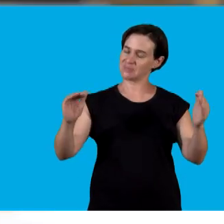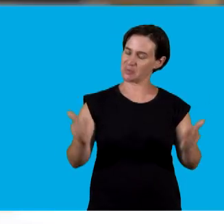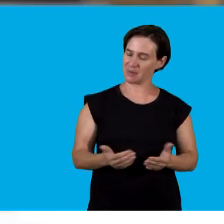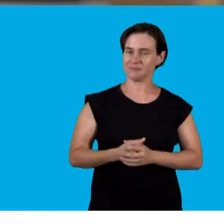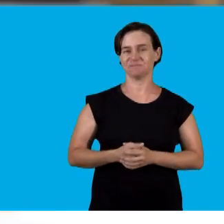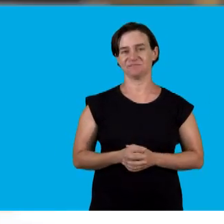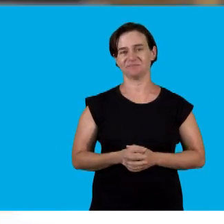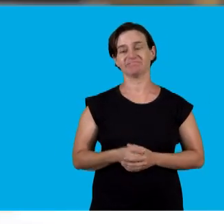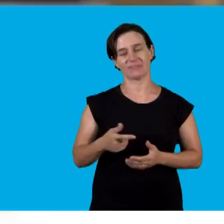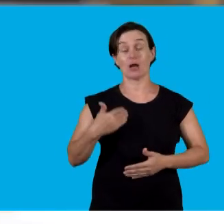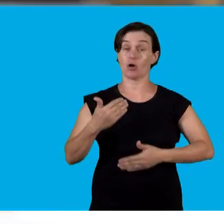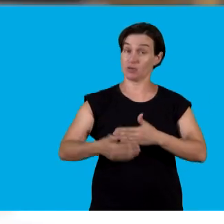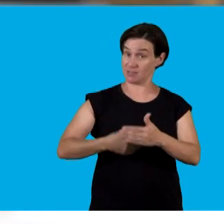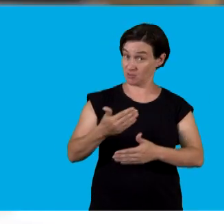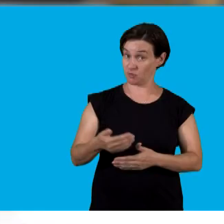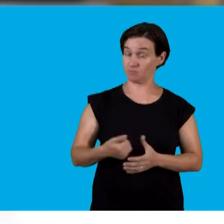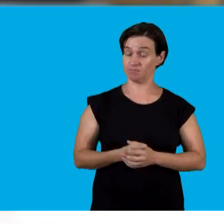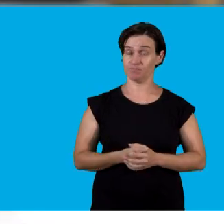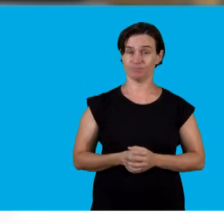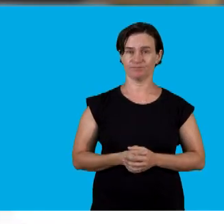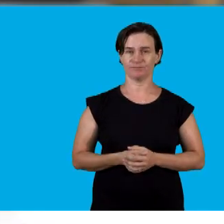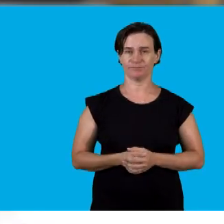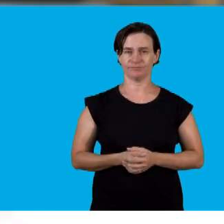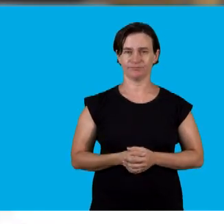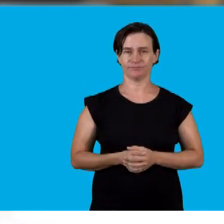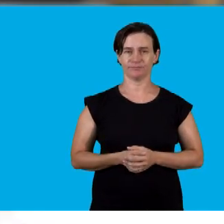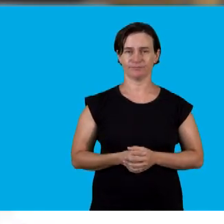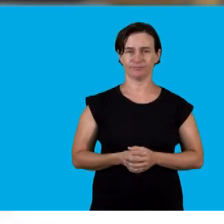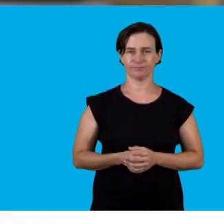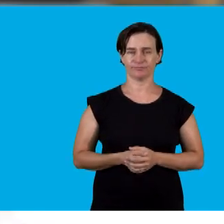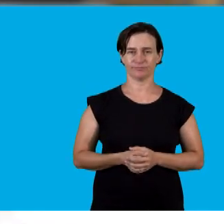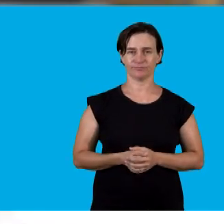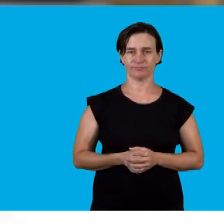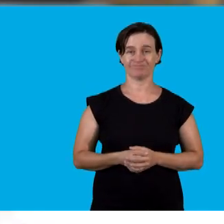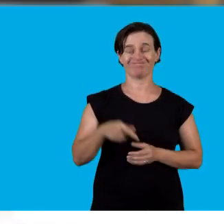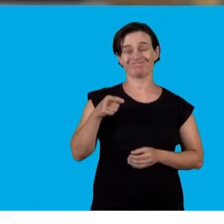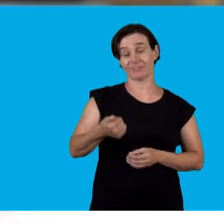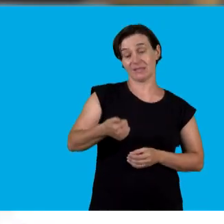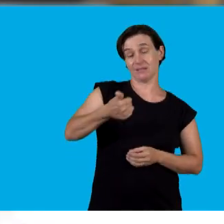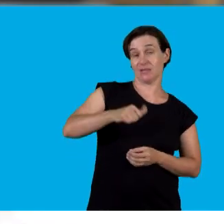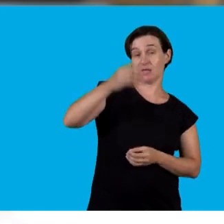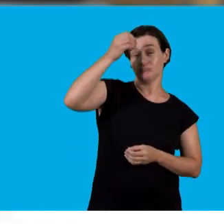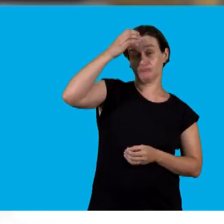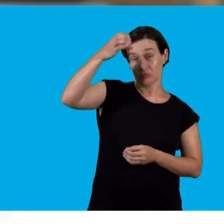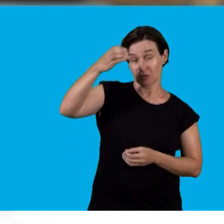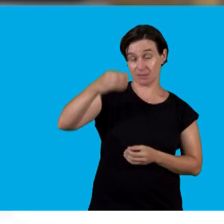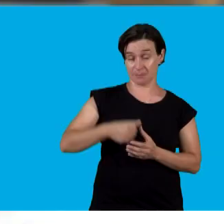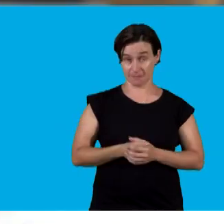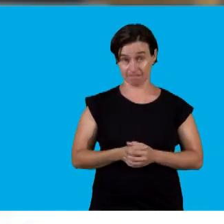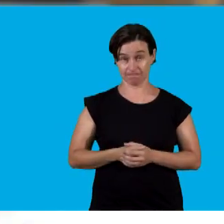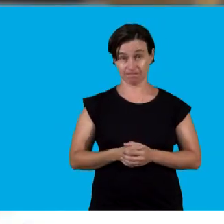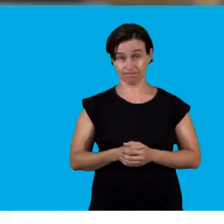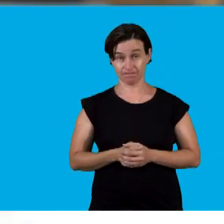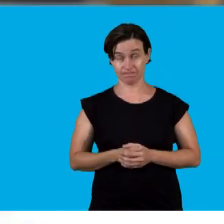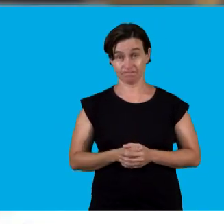Welcome back from the ad break, and let's continue with our lesson. So now we are going to be moving on to the next concept in our concept map,